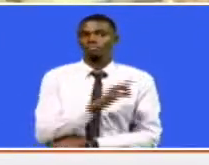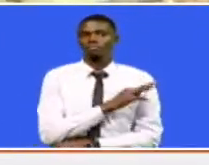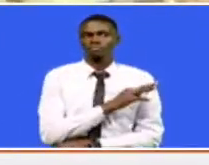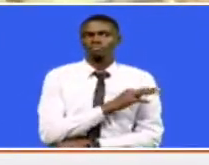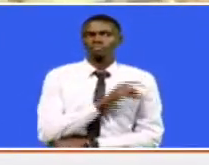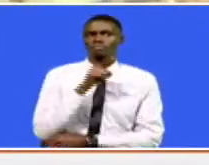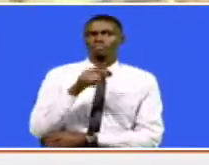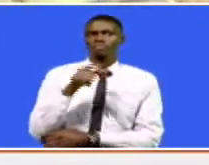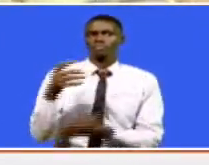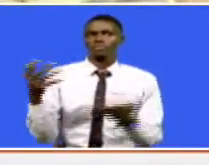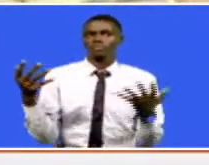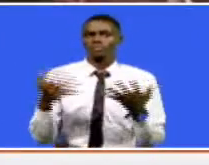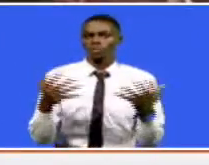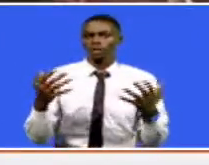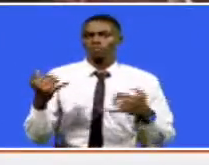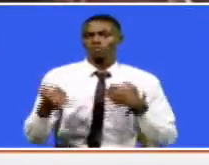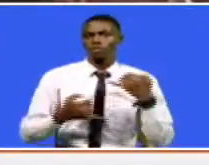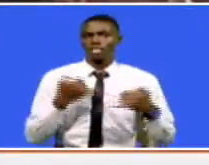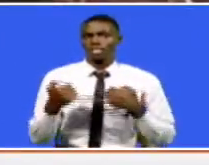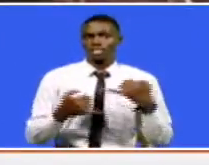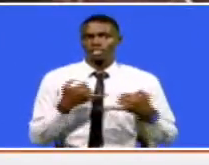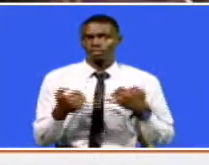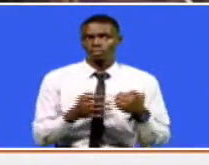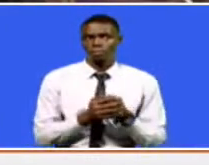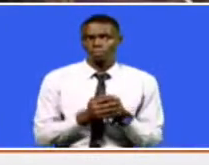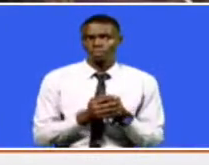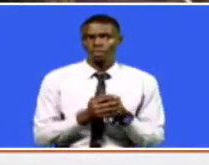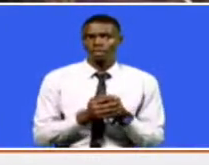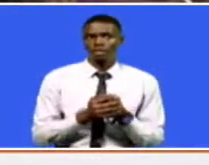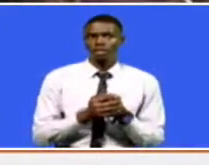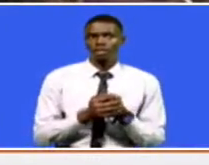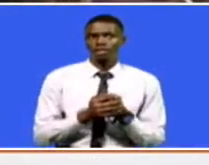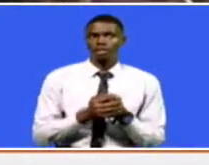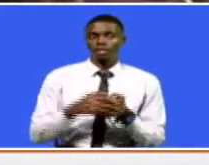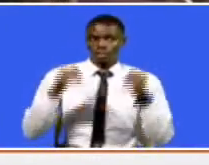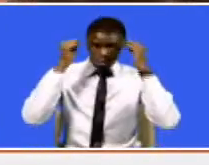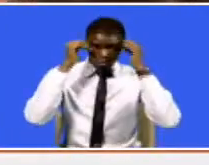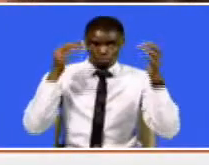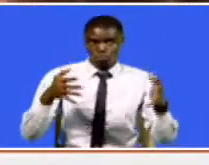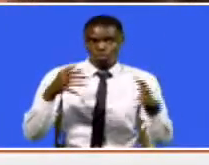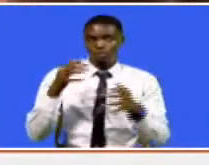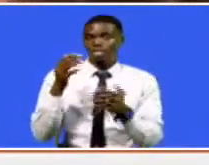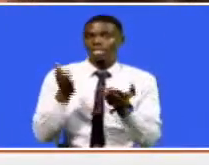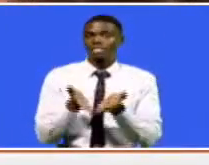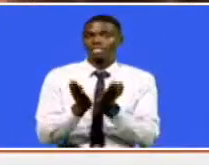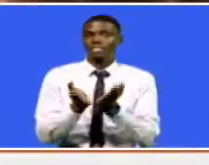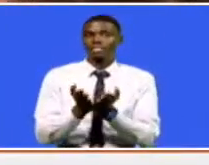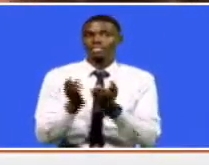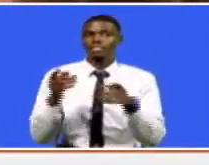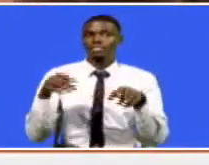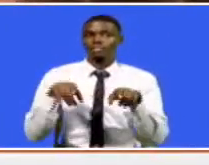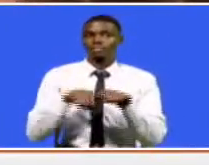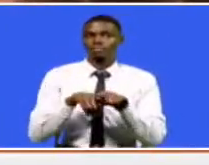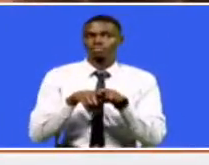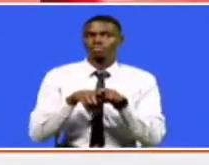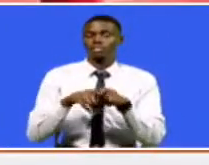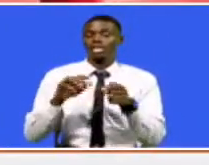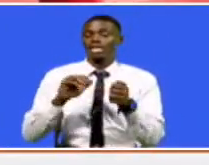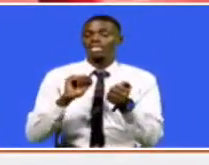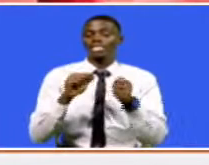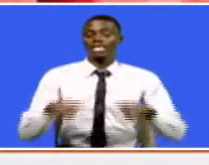that gives room for entertainment. Jelaine Prim and Bella Woodrow are students at sea, and they say this has been a